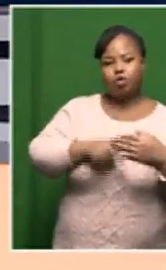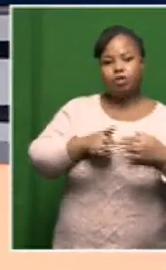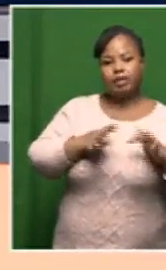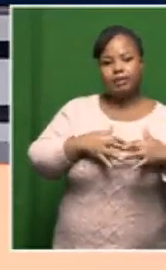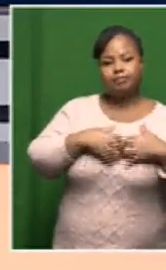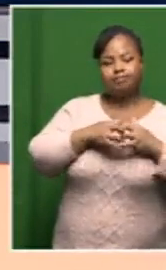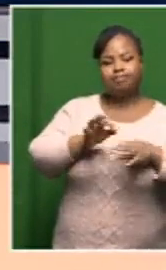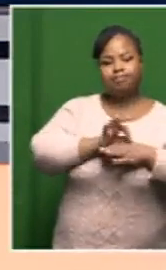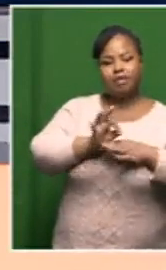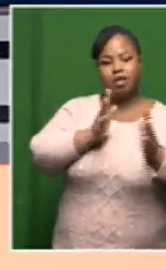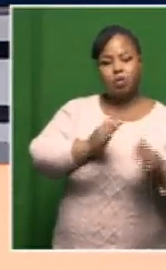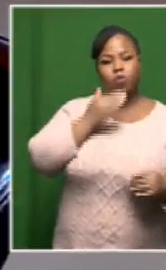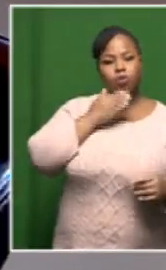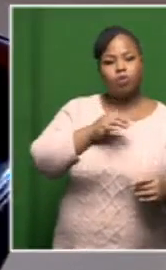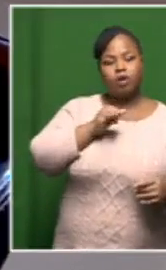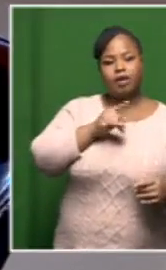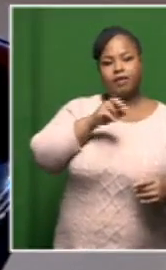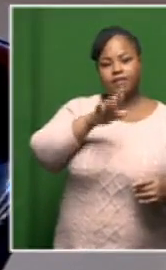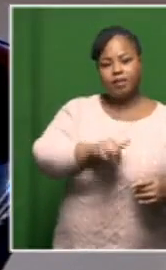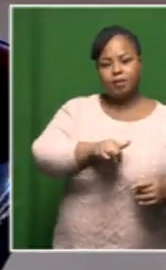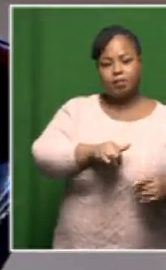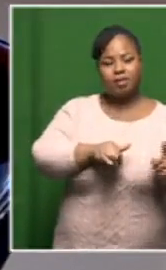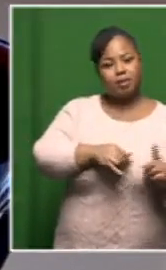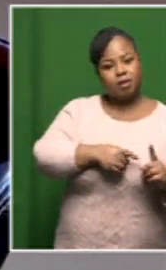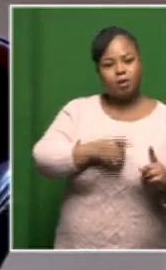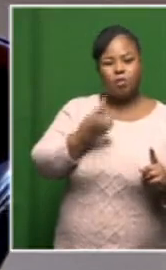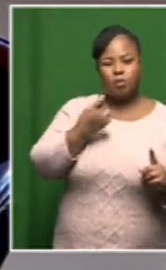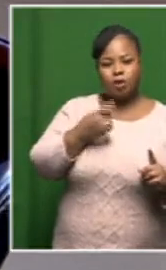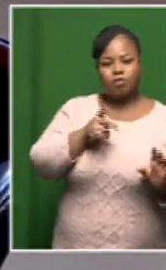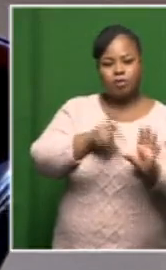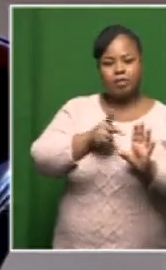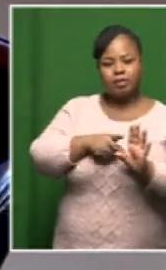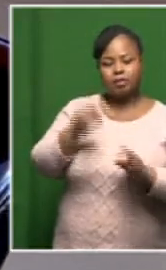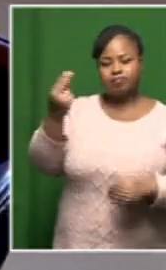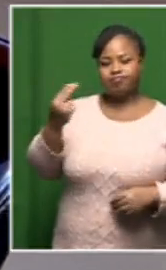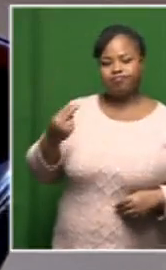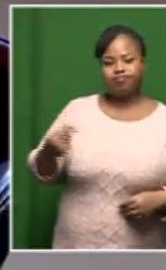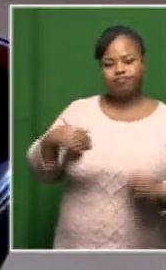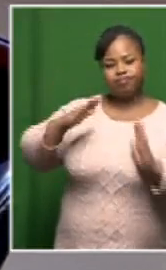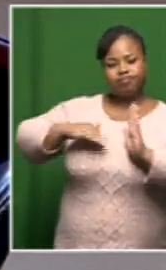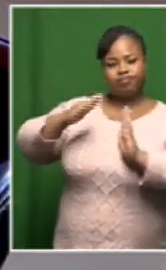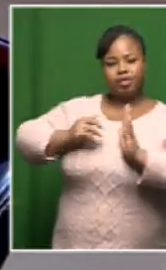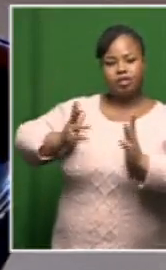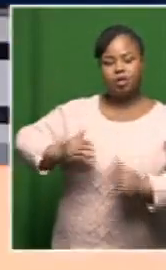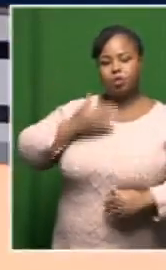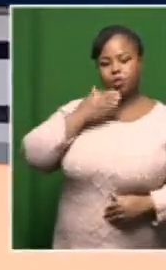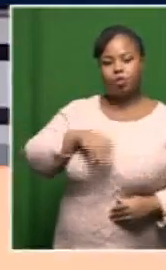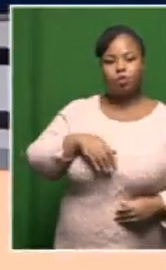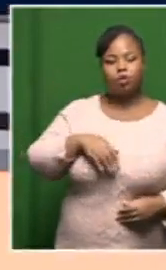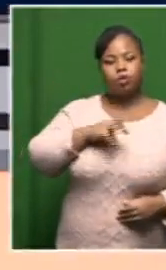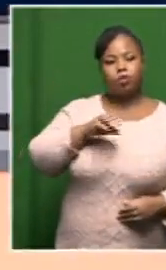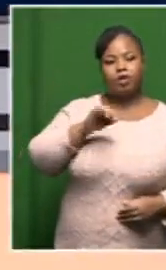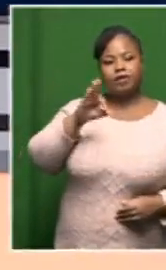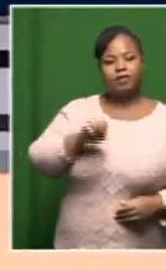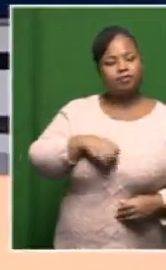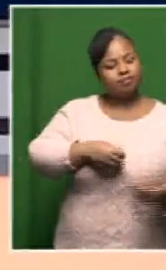curator, Ivy Rihlampfu, and one of the participating artists, Molefe Thwala. Ladies and gentlemen, good